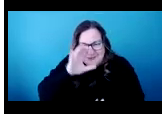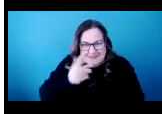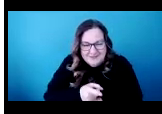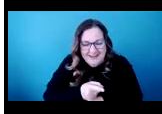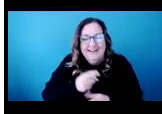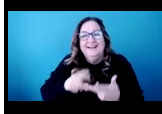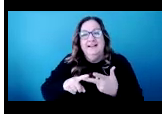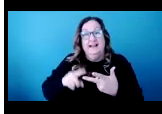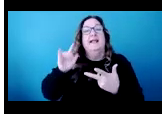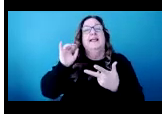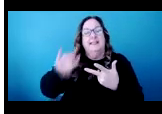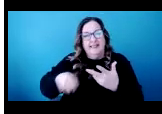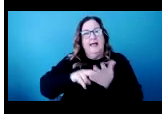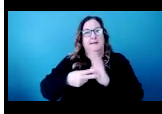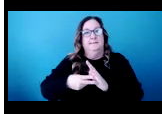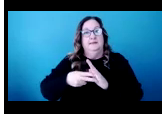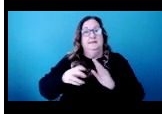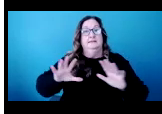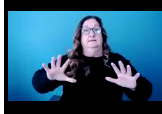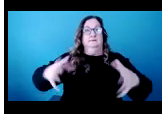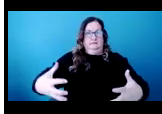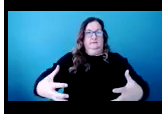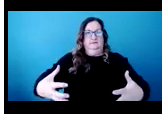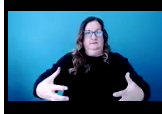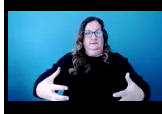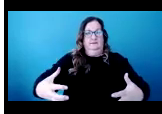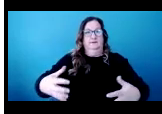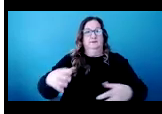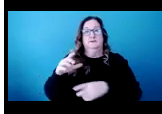And that is just referring to the whole body of